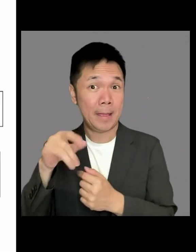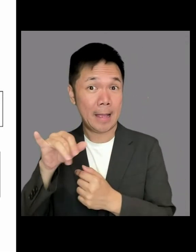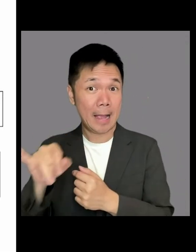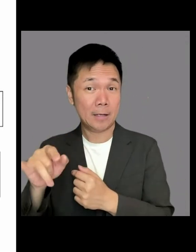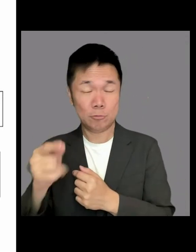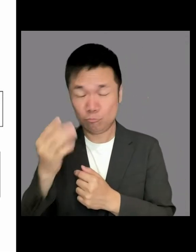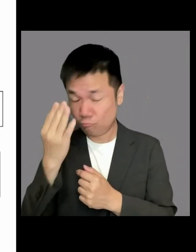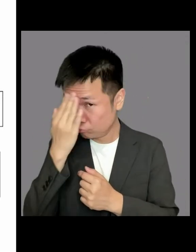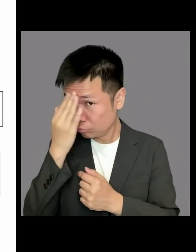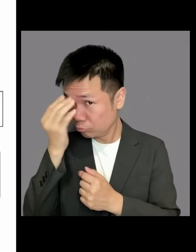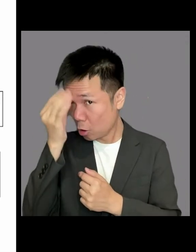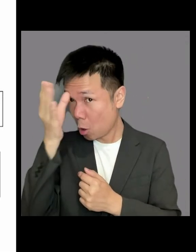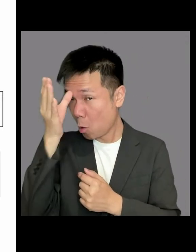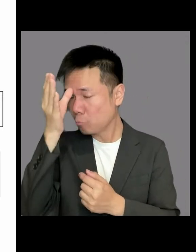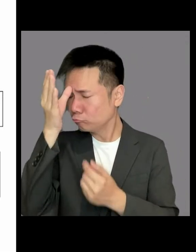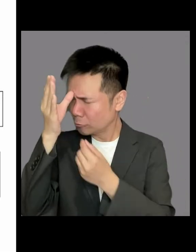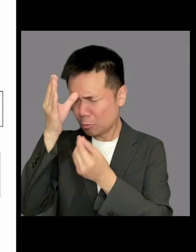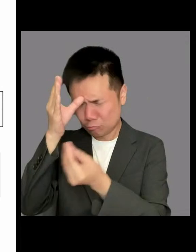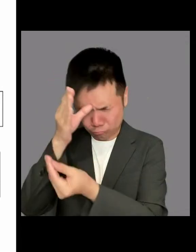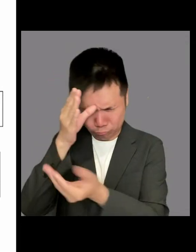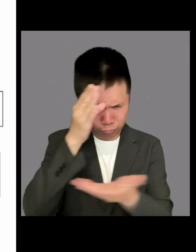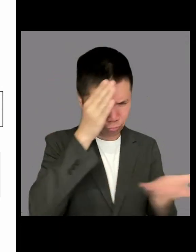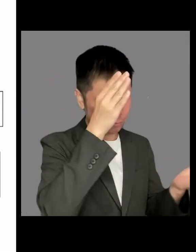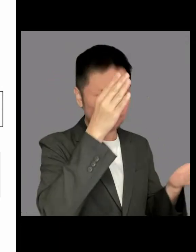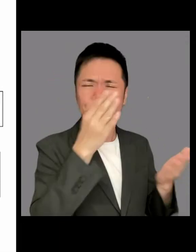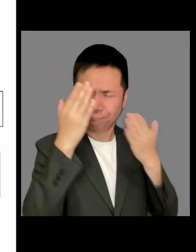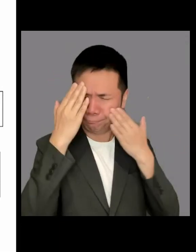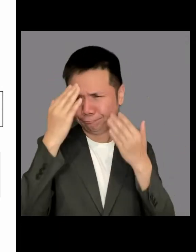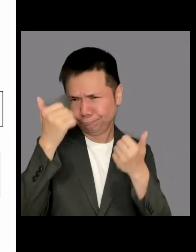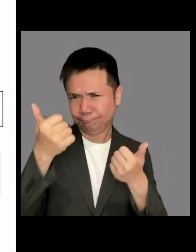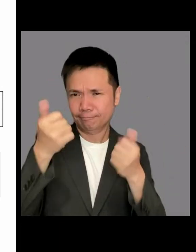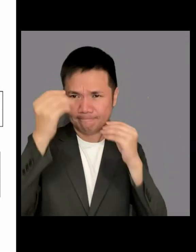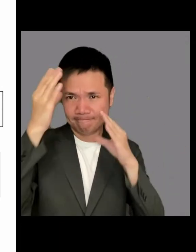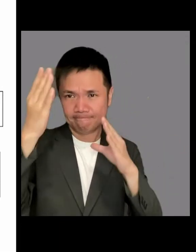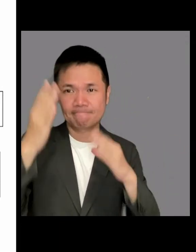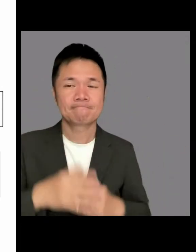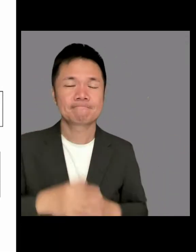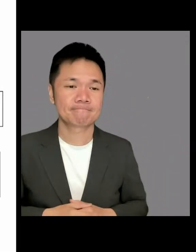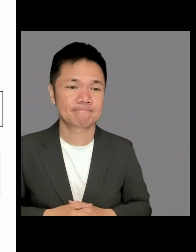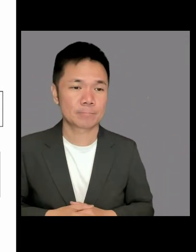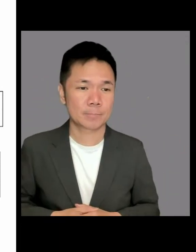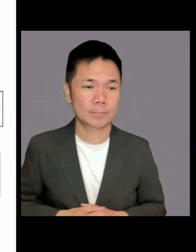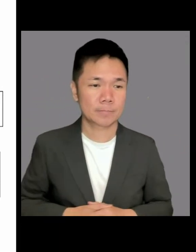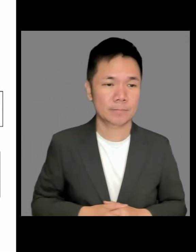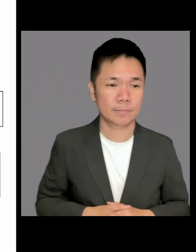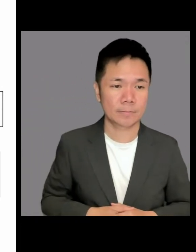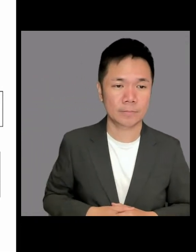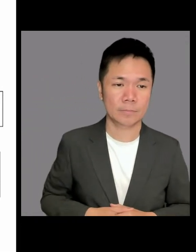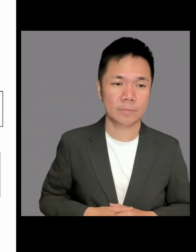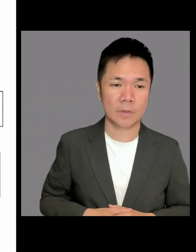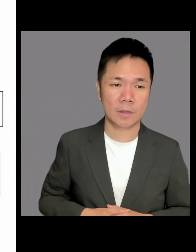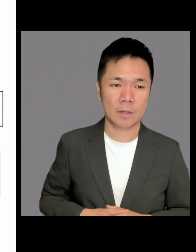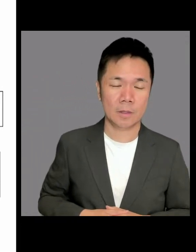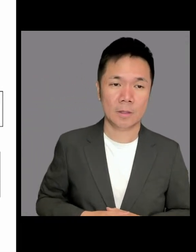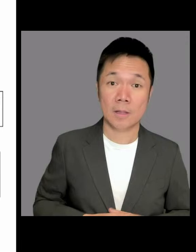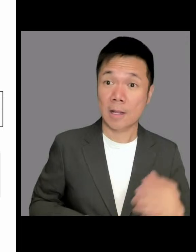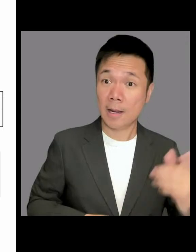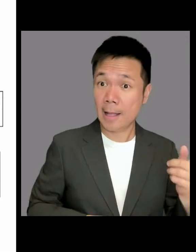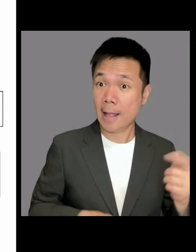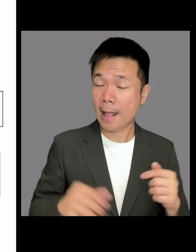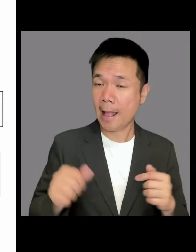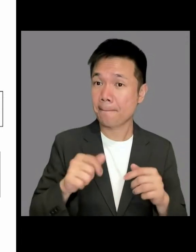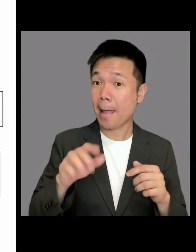of that. Then you should, I really recommend that you get into, the Microsoft and Apple